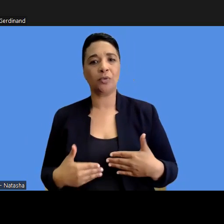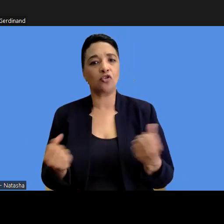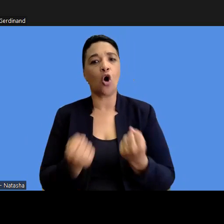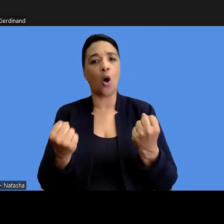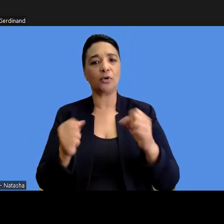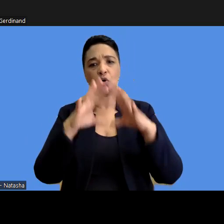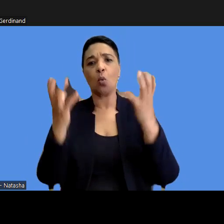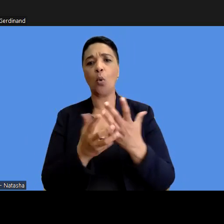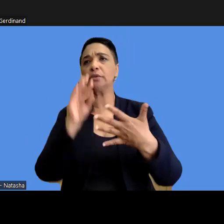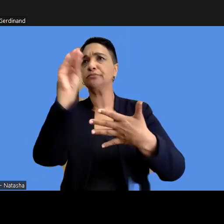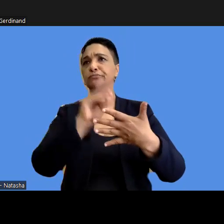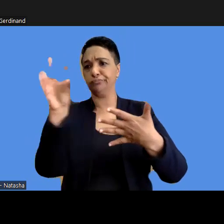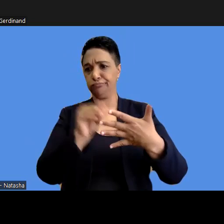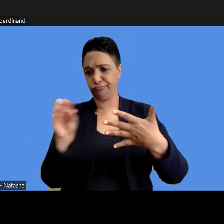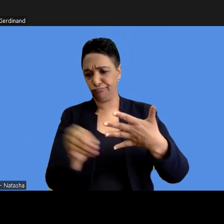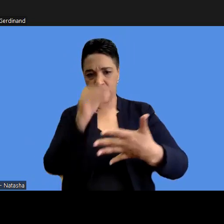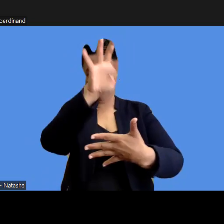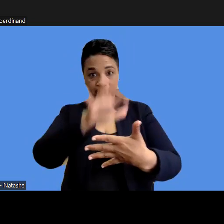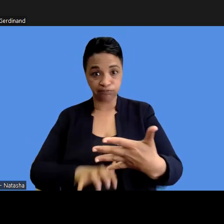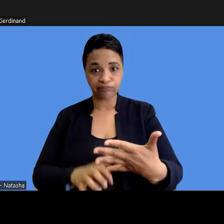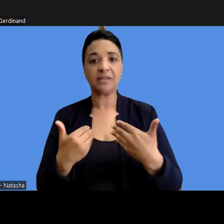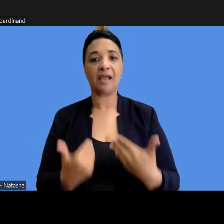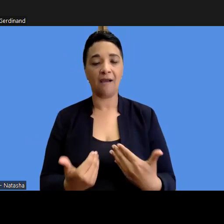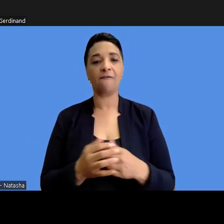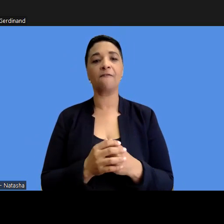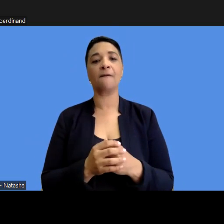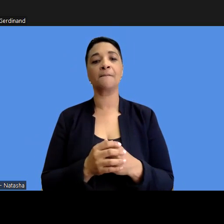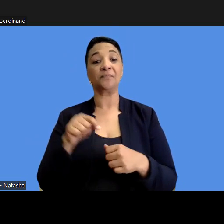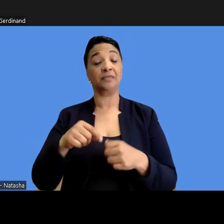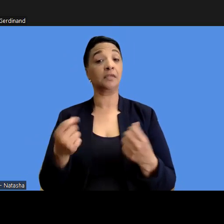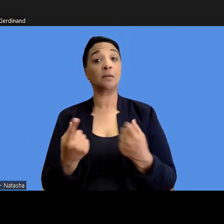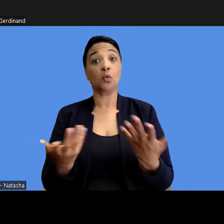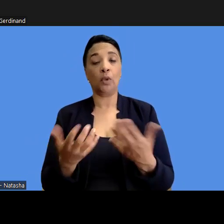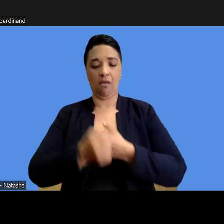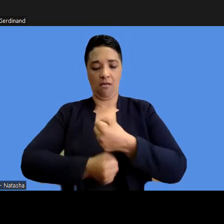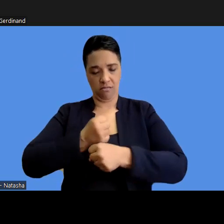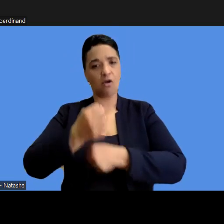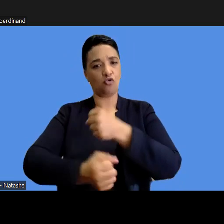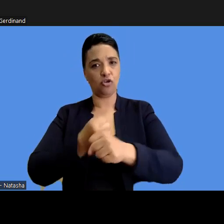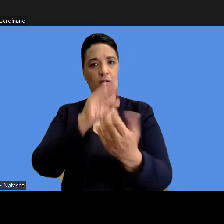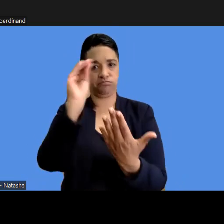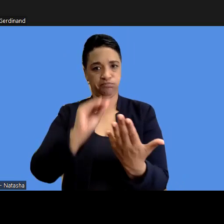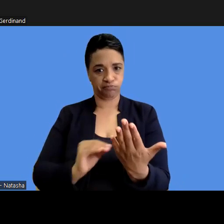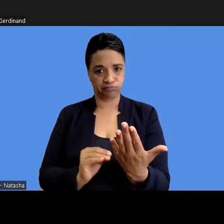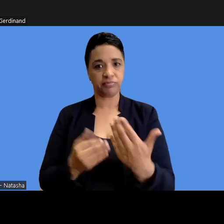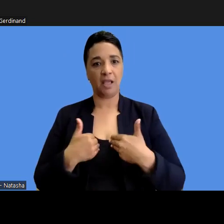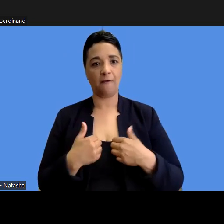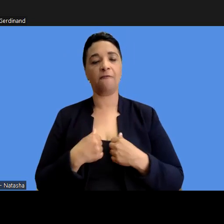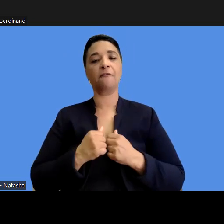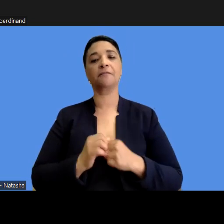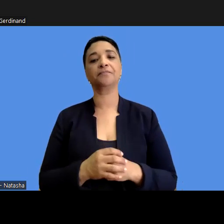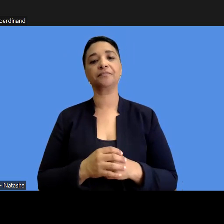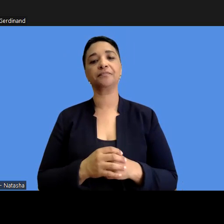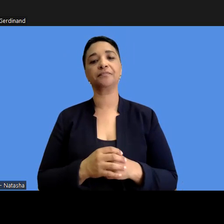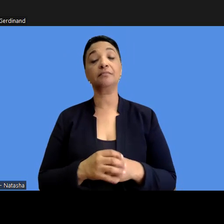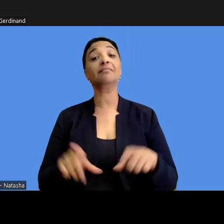world. And the exercise is happening on the annual basis. In the exercise, we also do the mapping